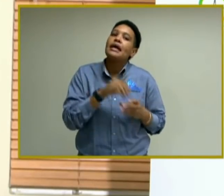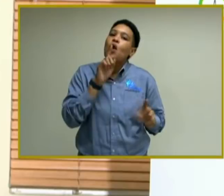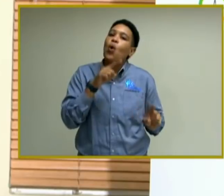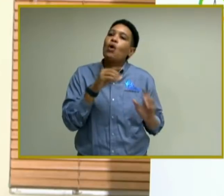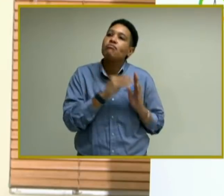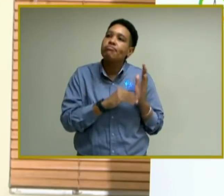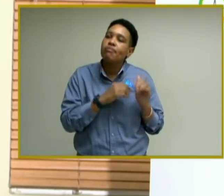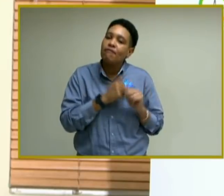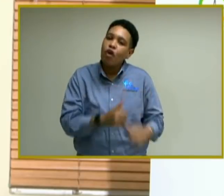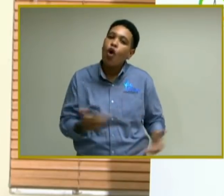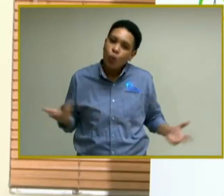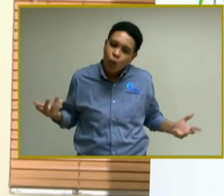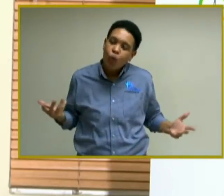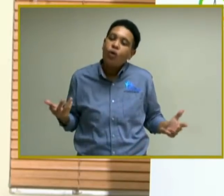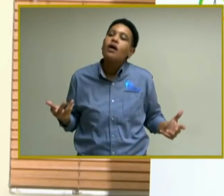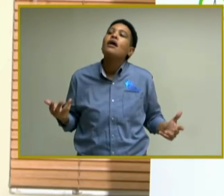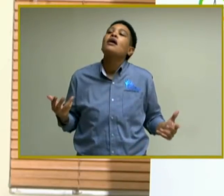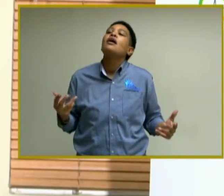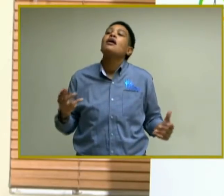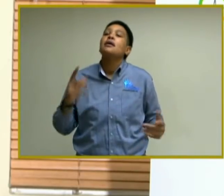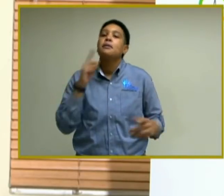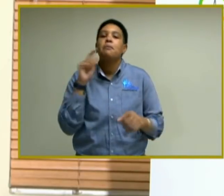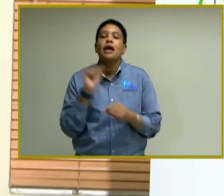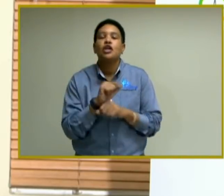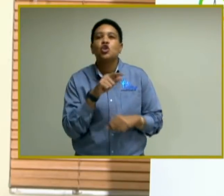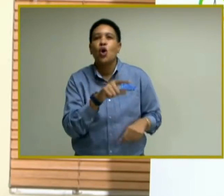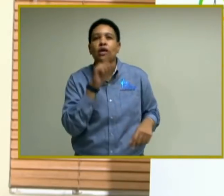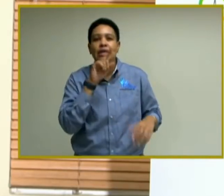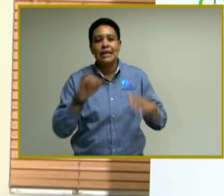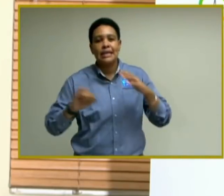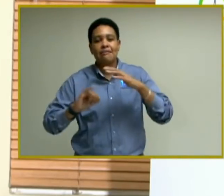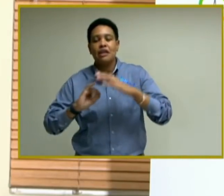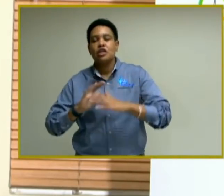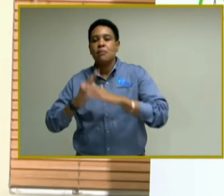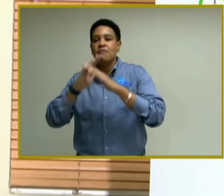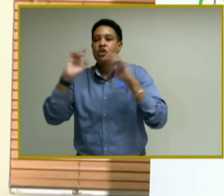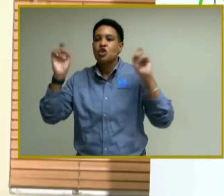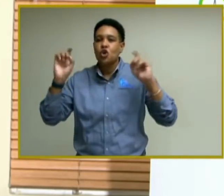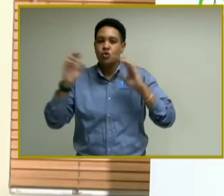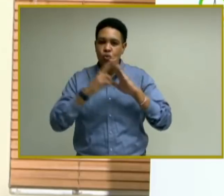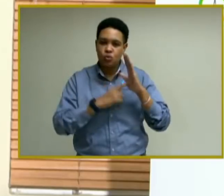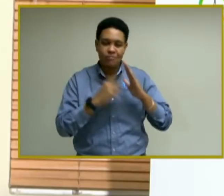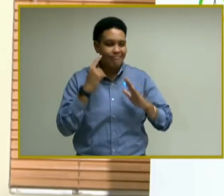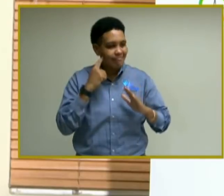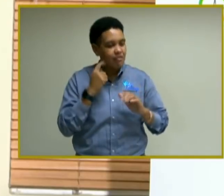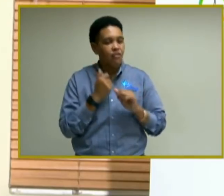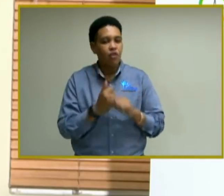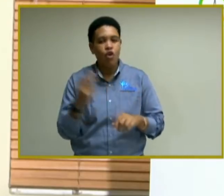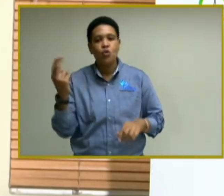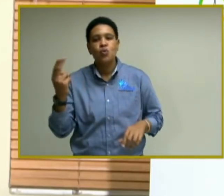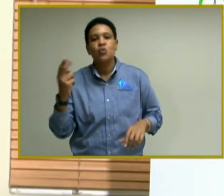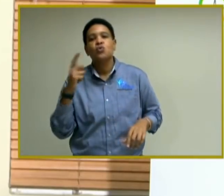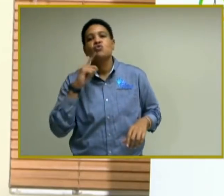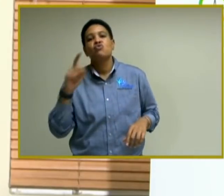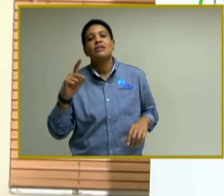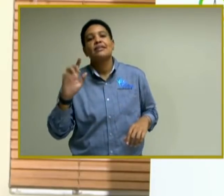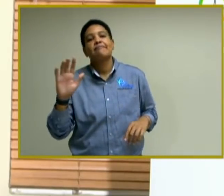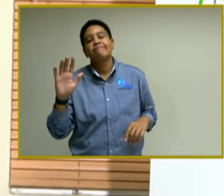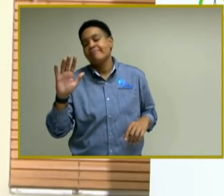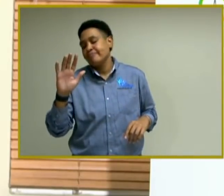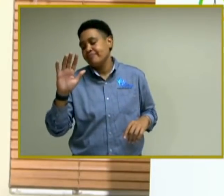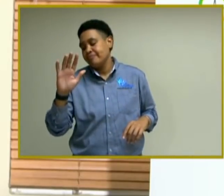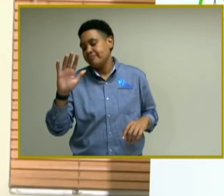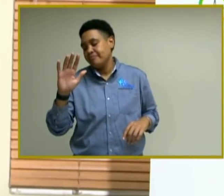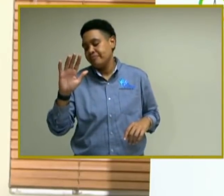orders, ensuring that the infection prevention and control are maintained using disposables,